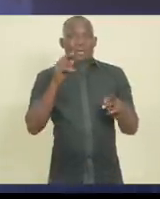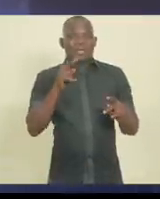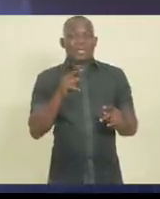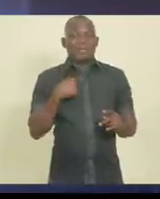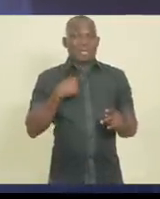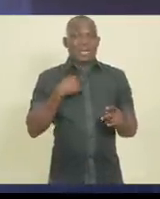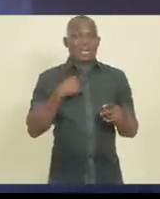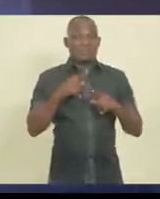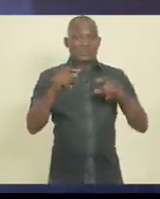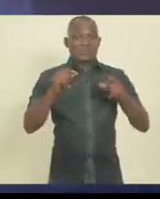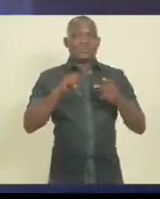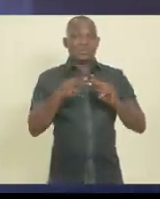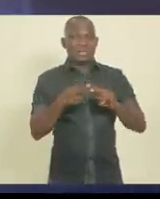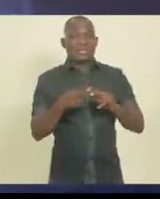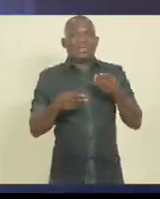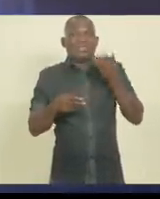to